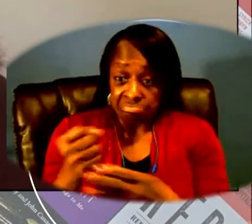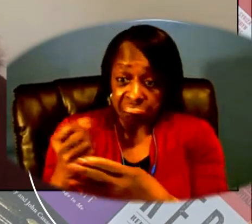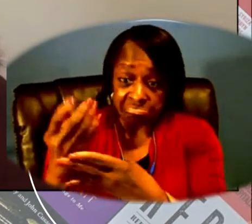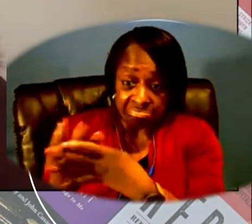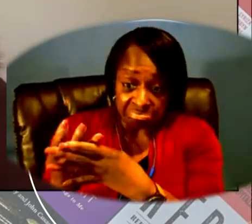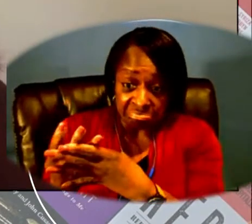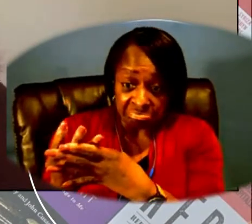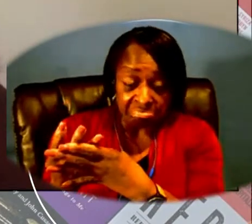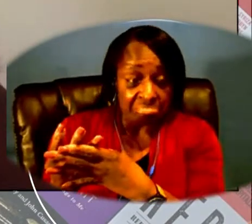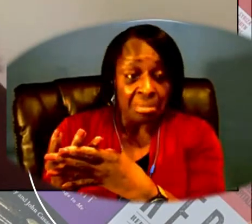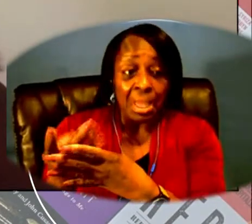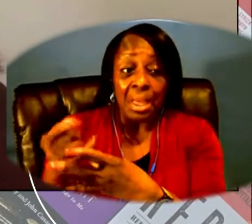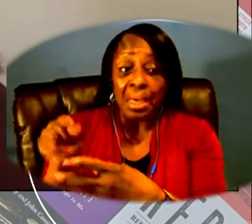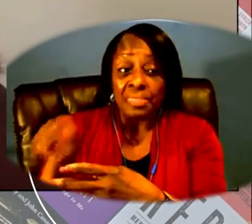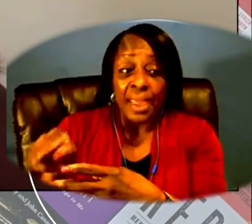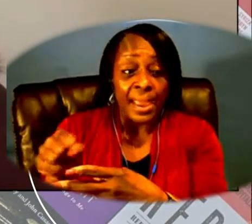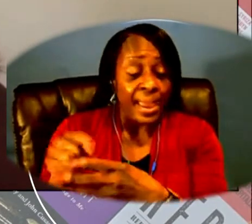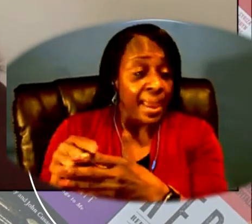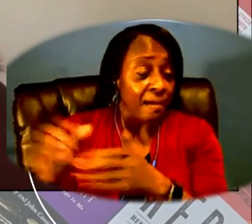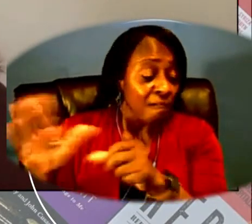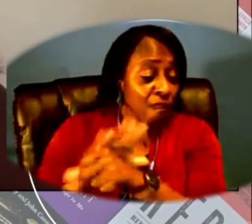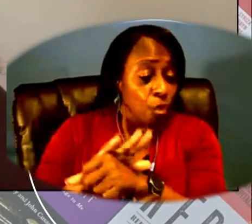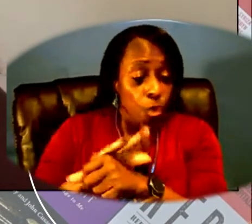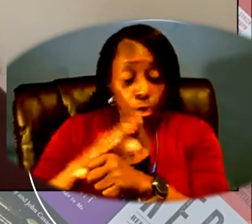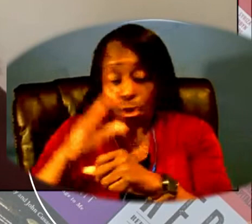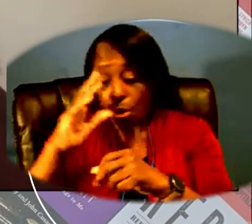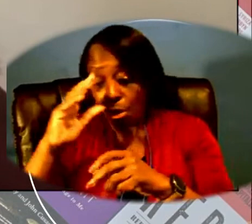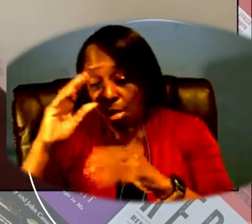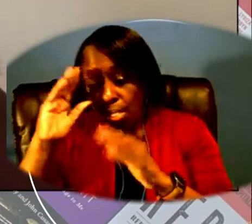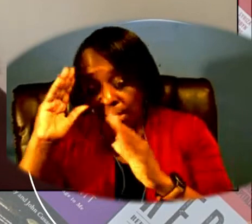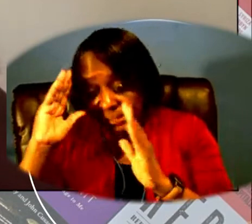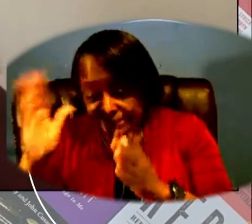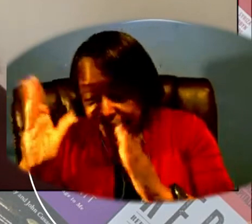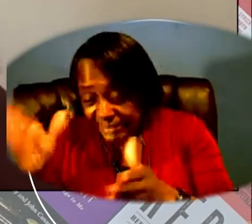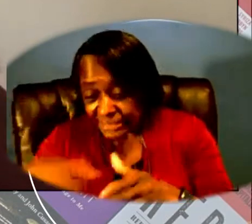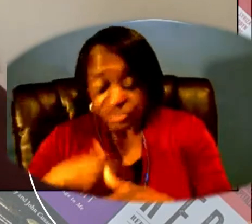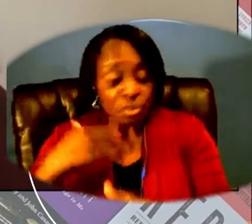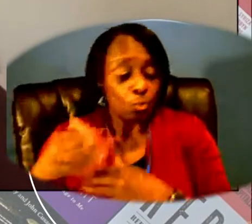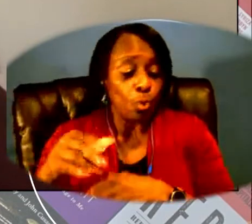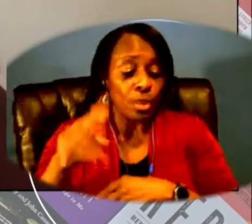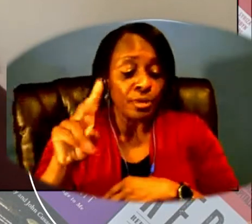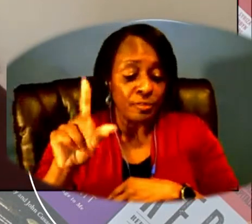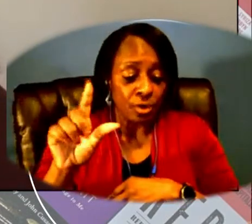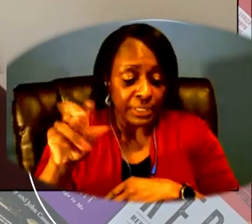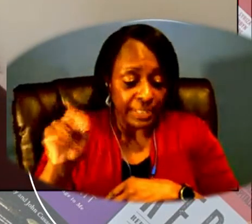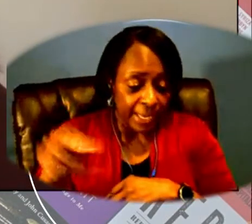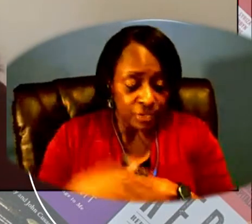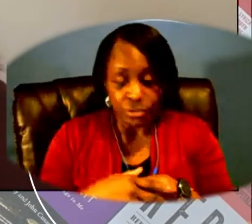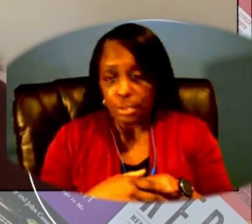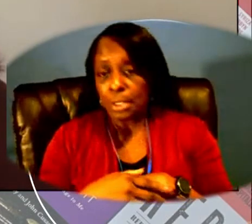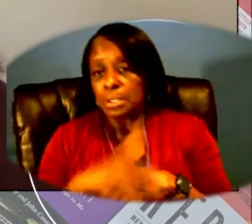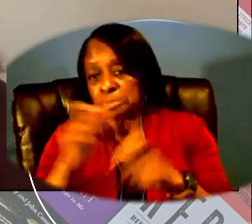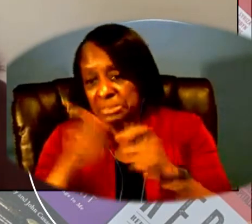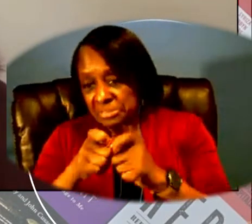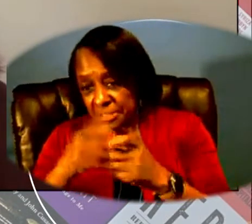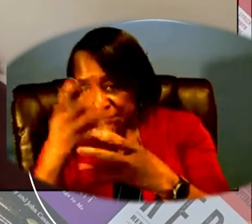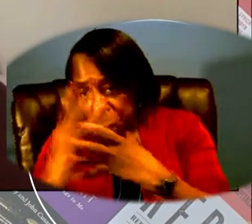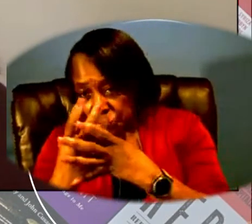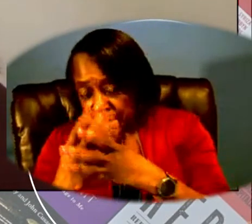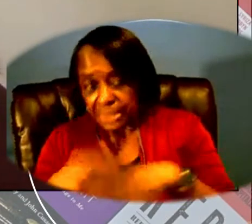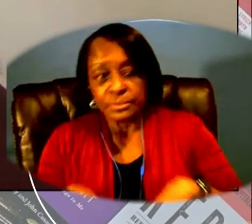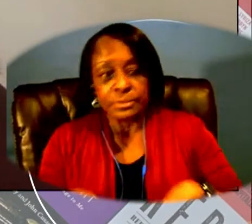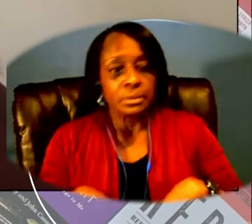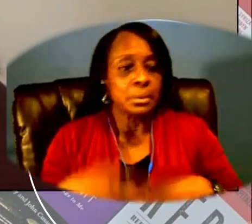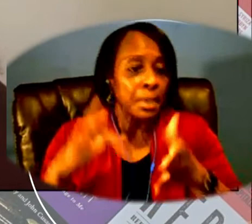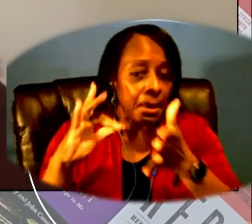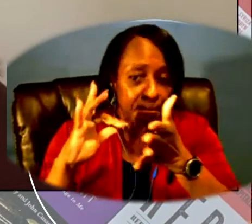given the highest attention, whether it's a vocation, whether it's a right to a certain prison, whether it's